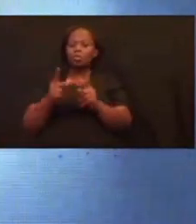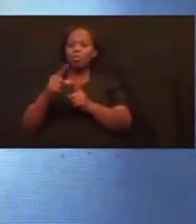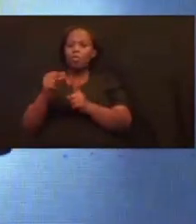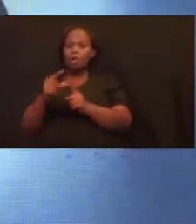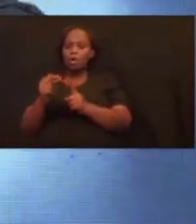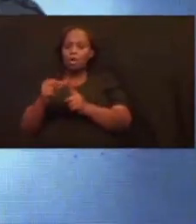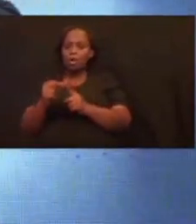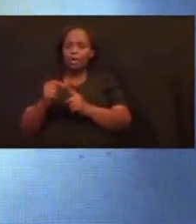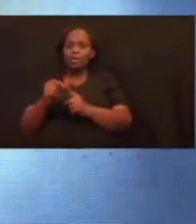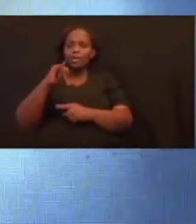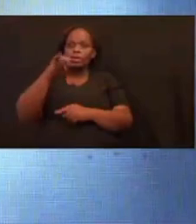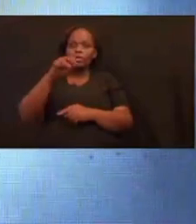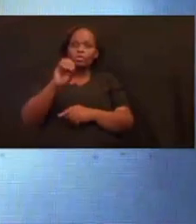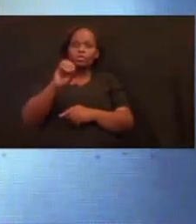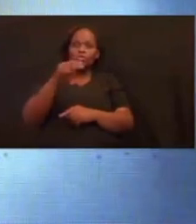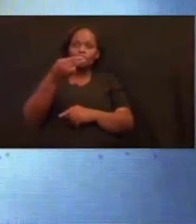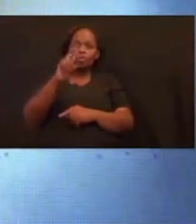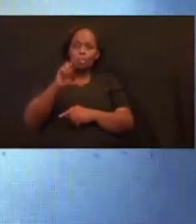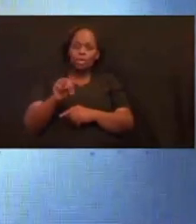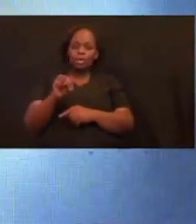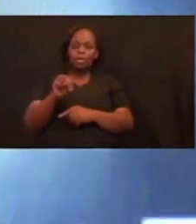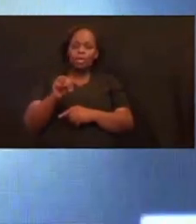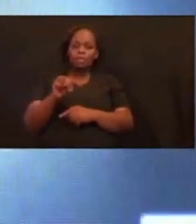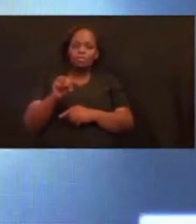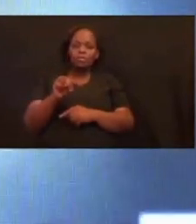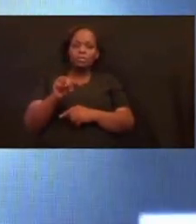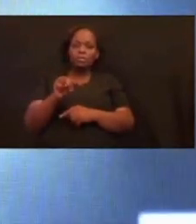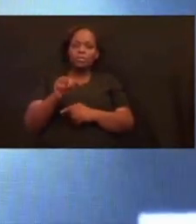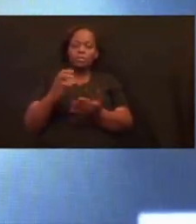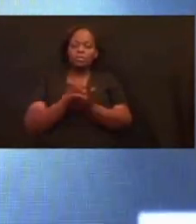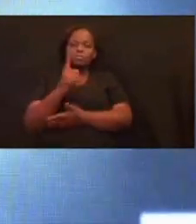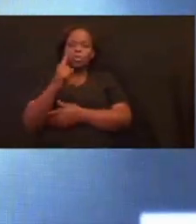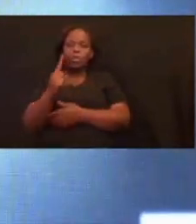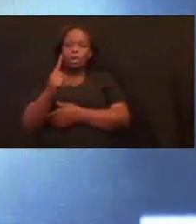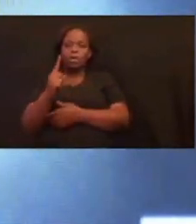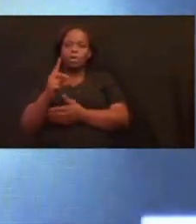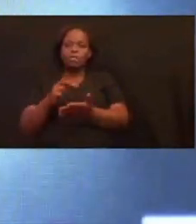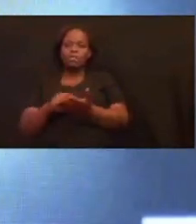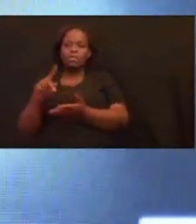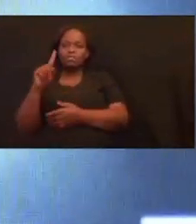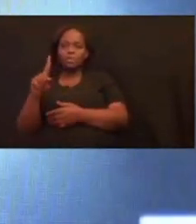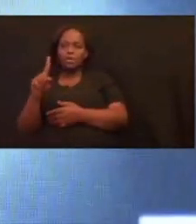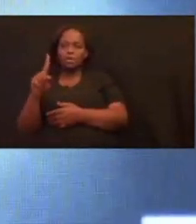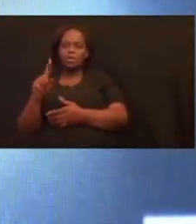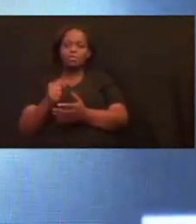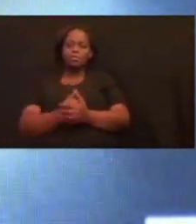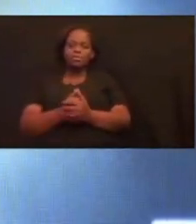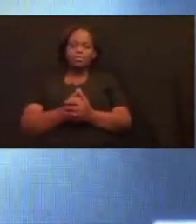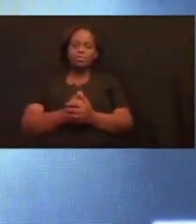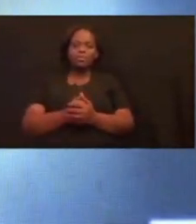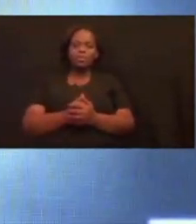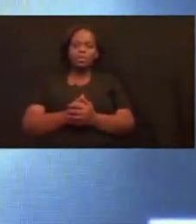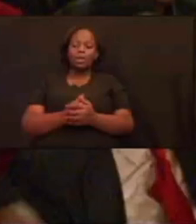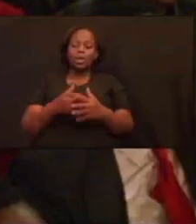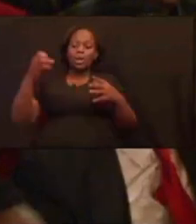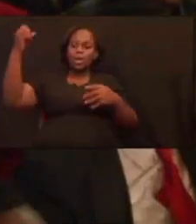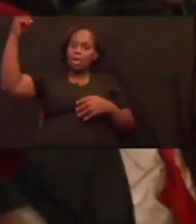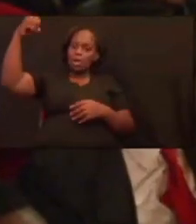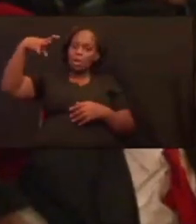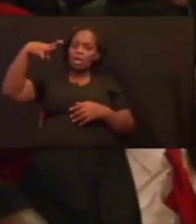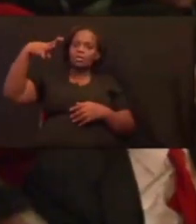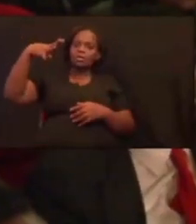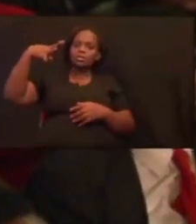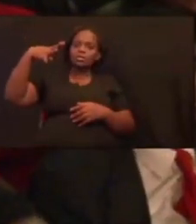darkness hovered round the face of the waters. And Elohim said, "Light be." And the Lord taught me